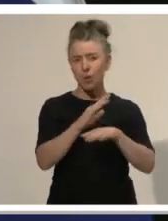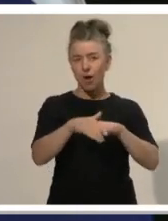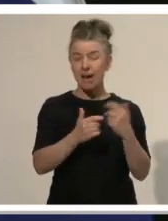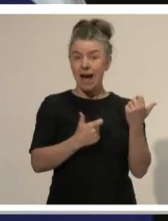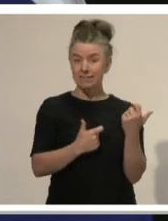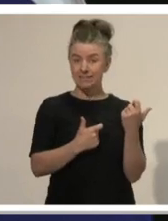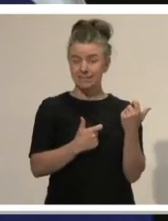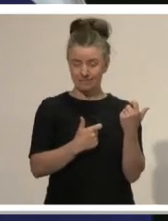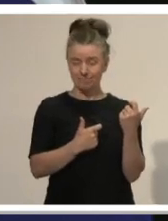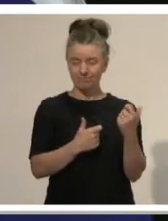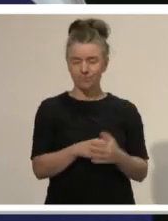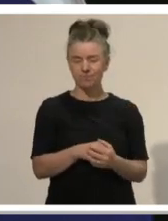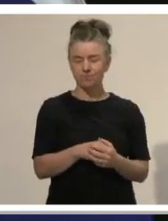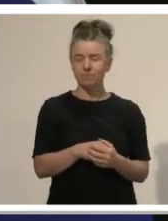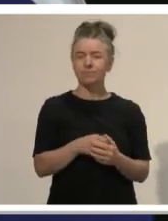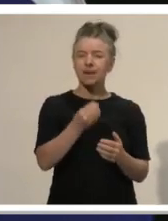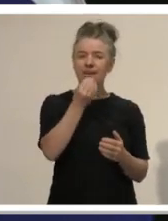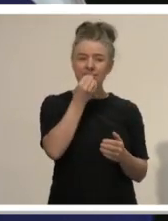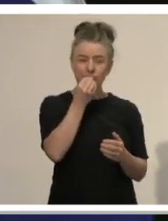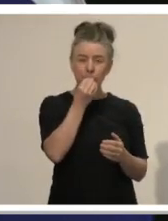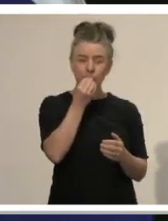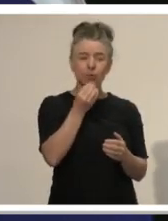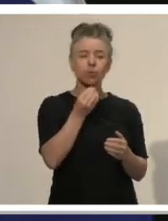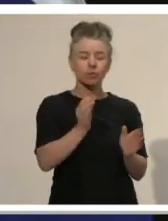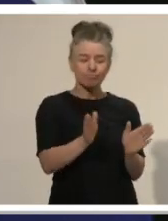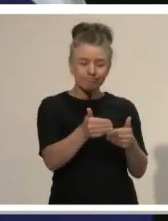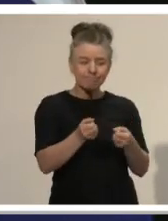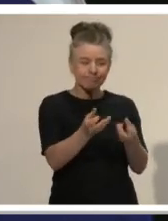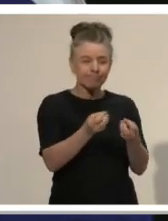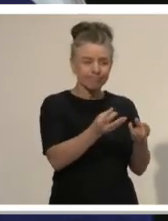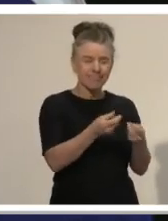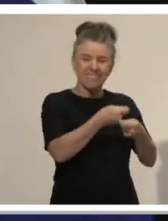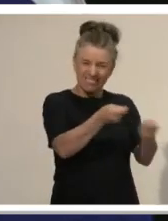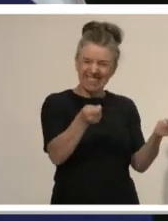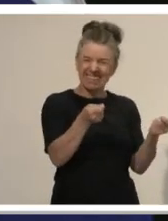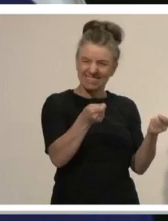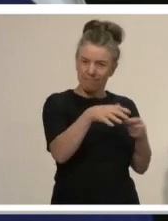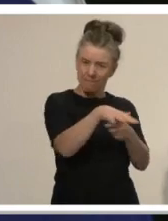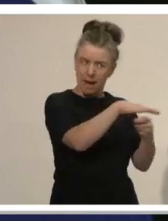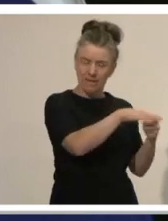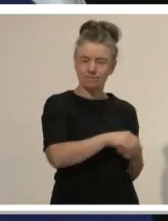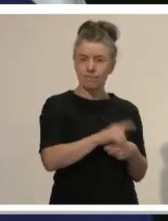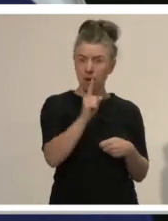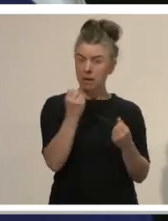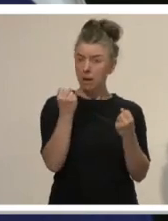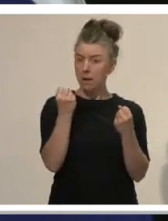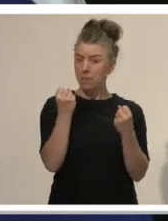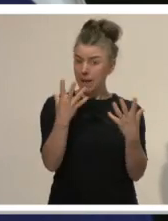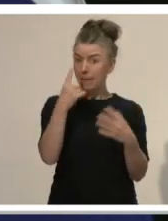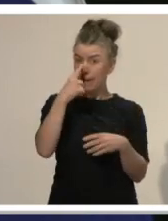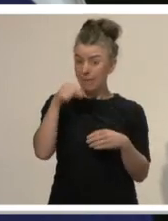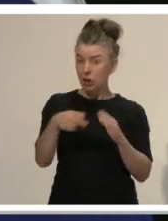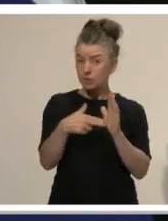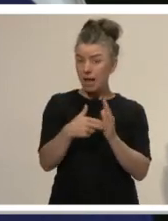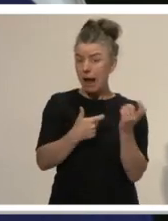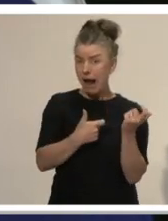hunting. While food parcels keep families fed, we know that in many parts of New Zealand, hunting is also a